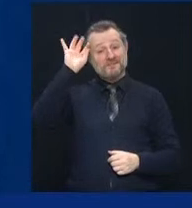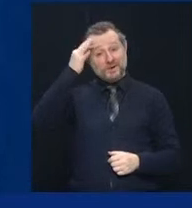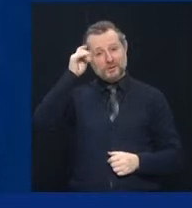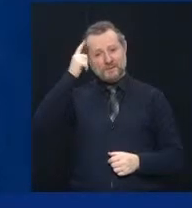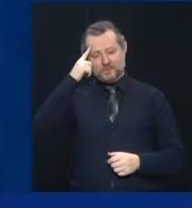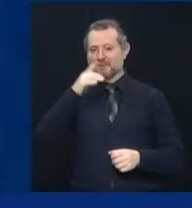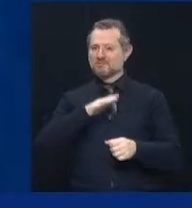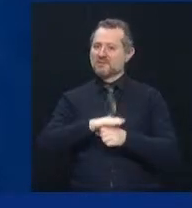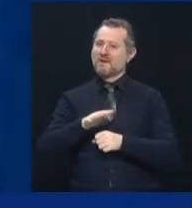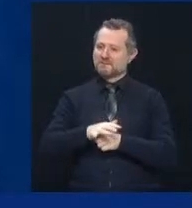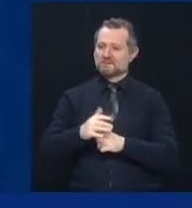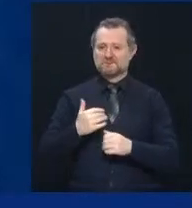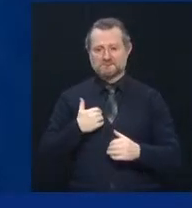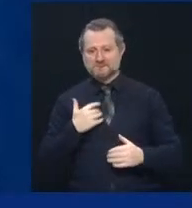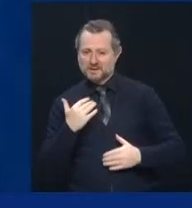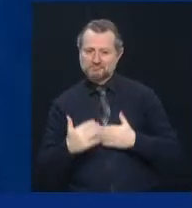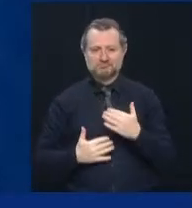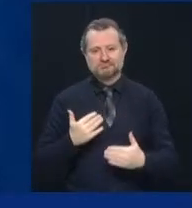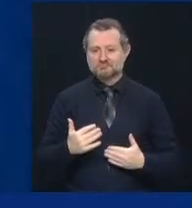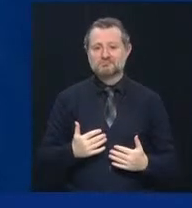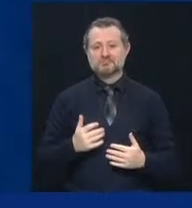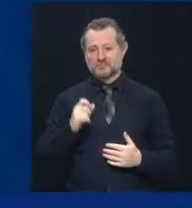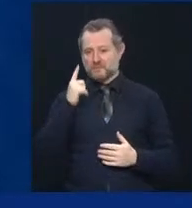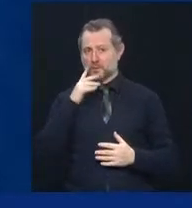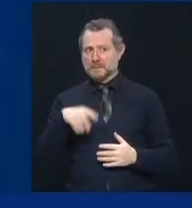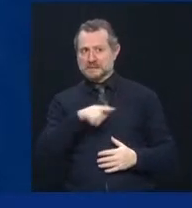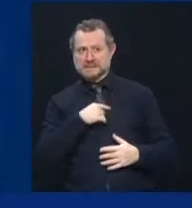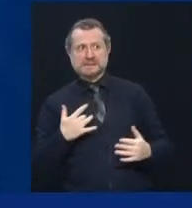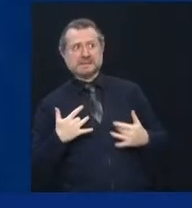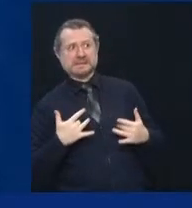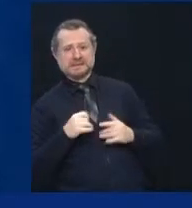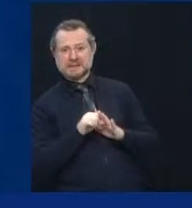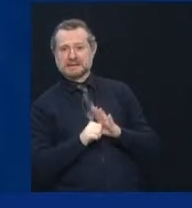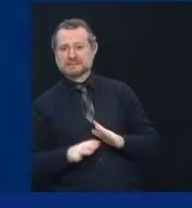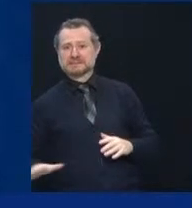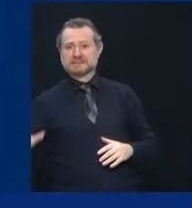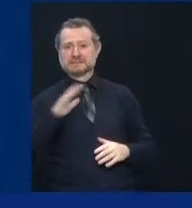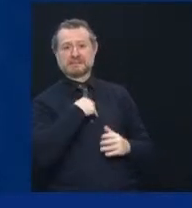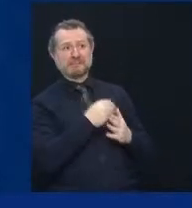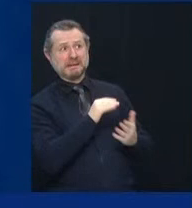what the governors are concerned about, just literally give us the supply.